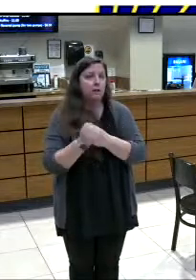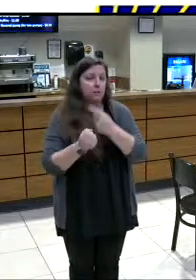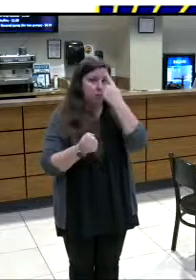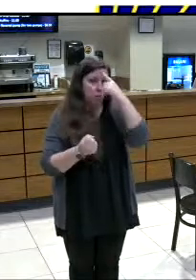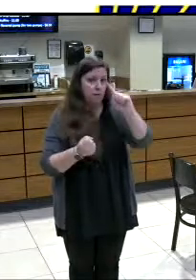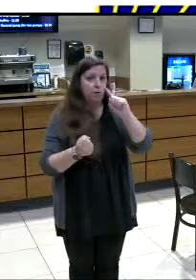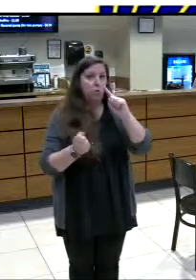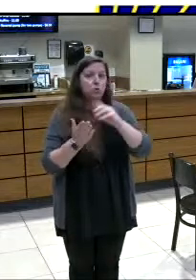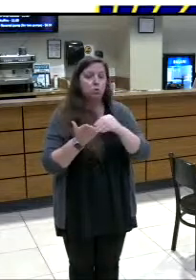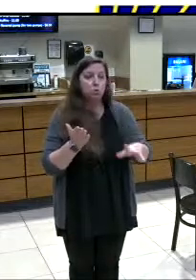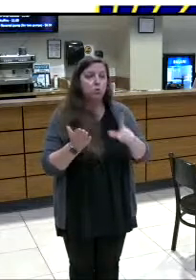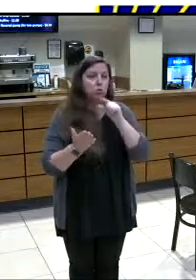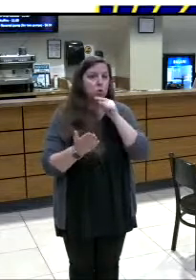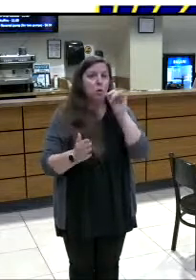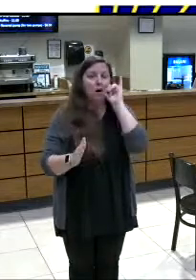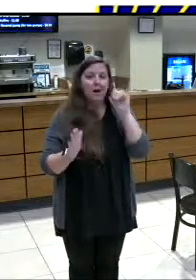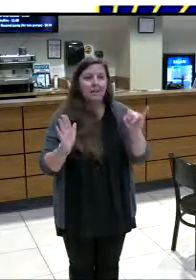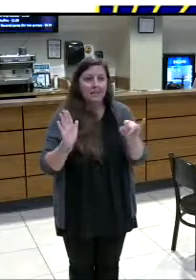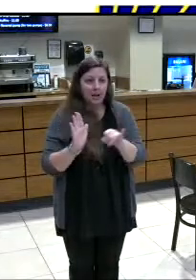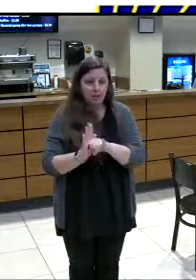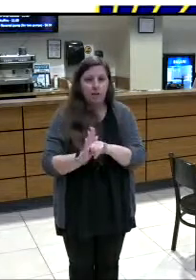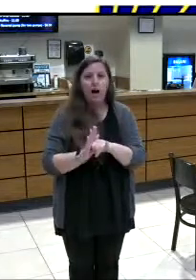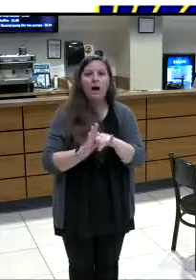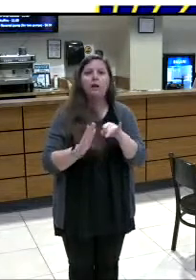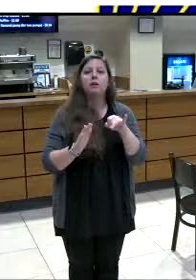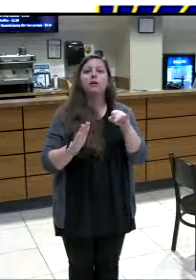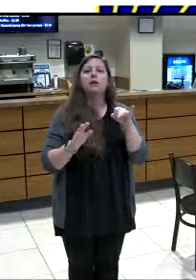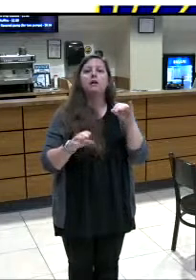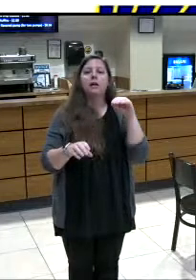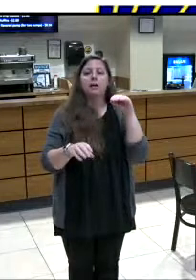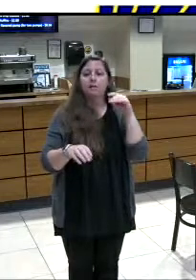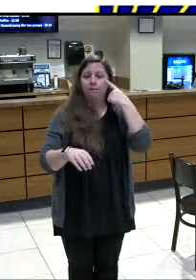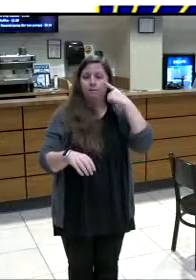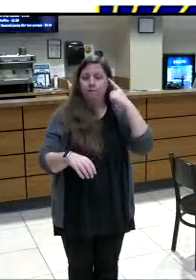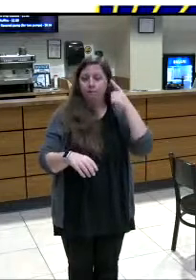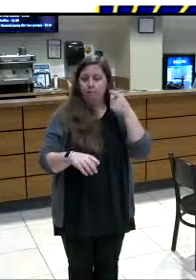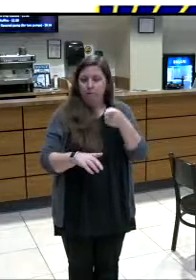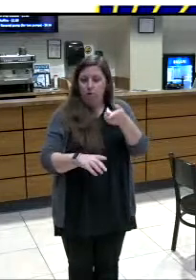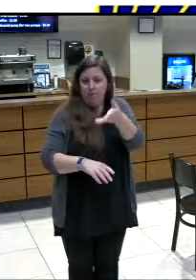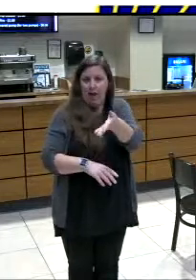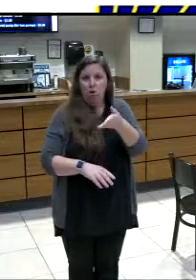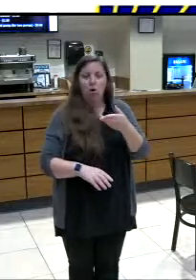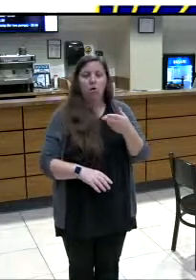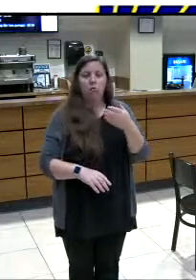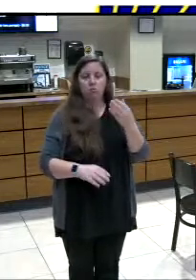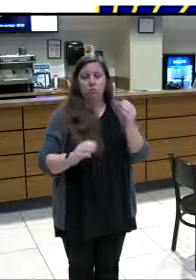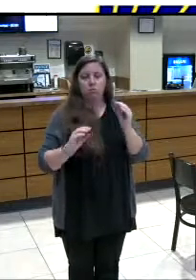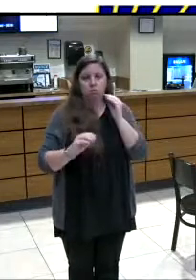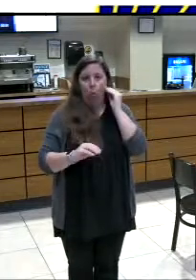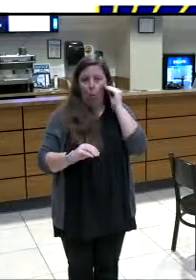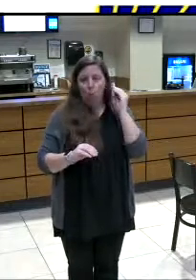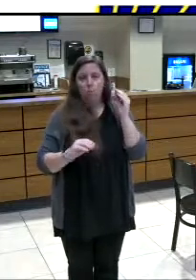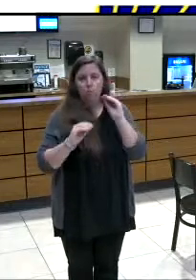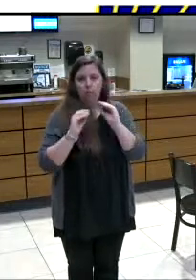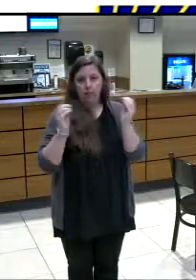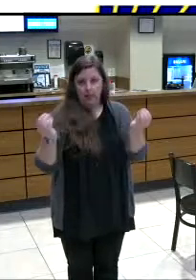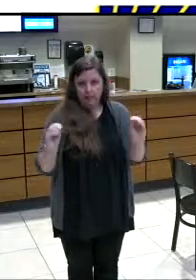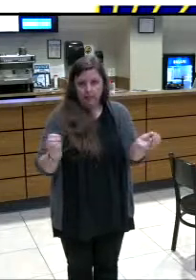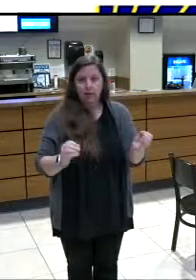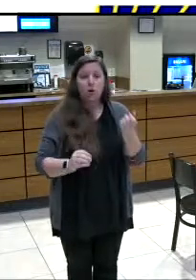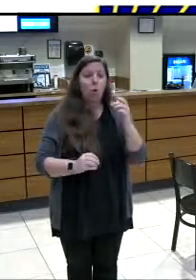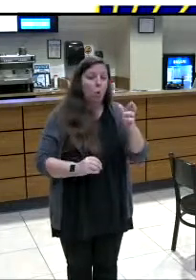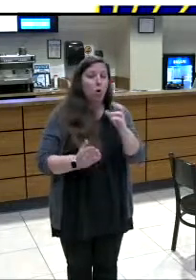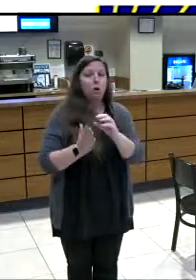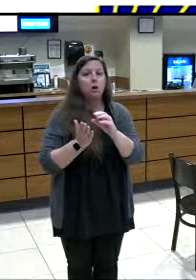the federal McKinney-Vento homeless education, as well as our students who unfortunately are removed from their family